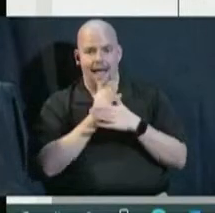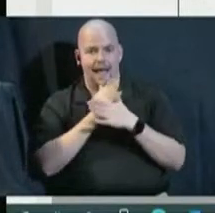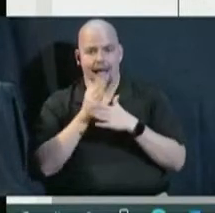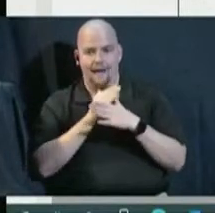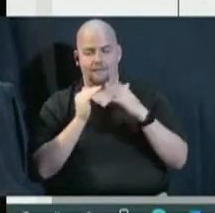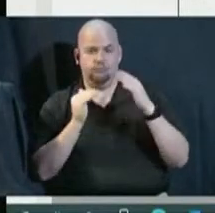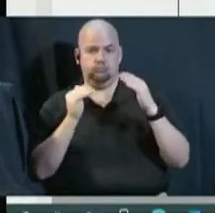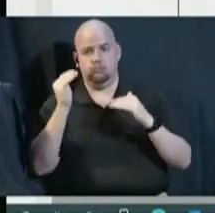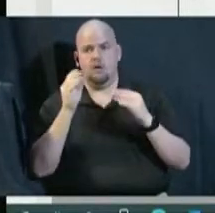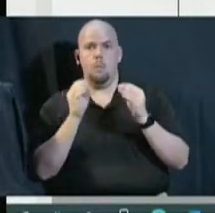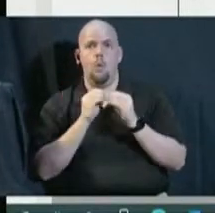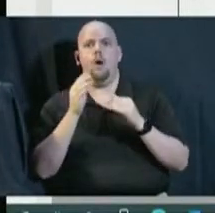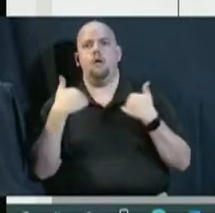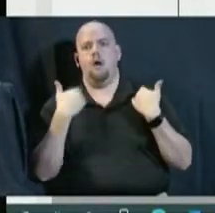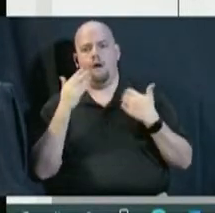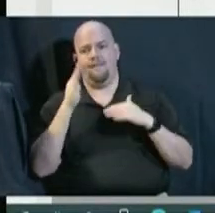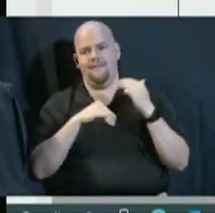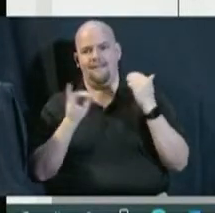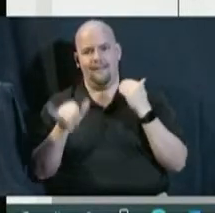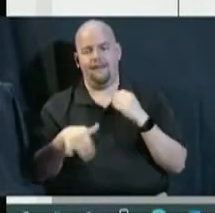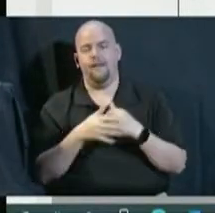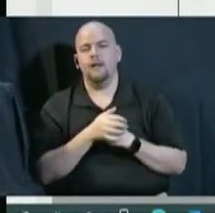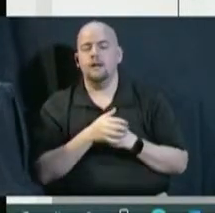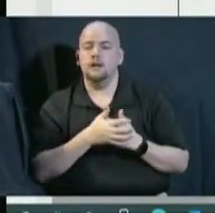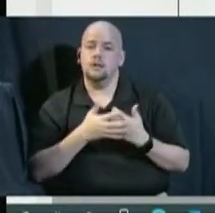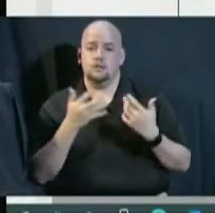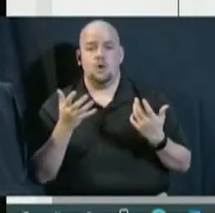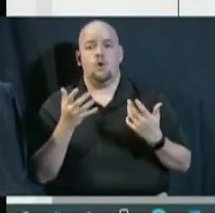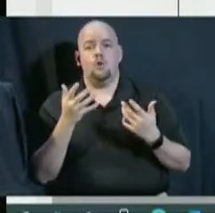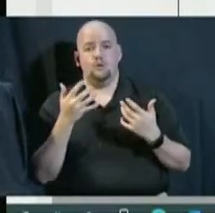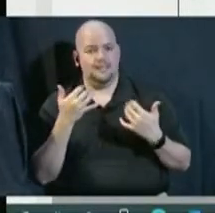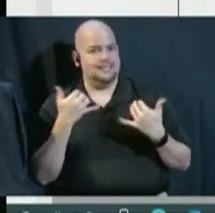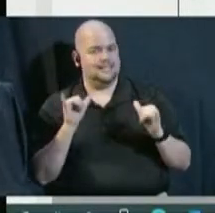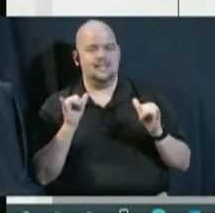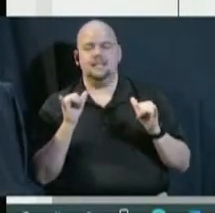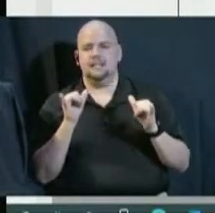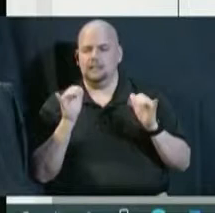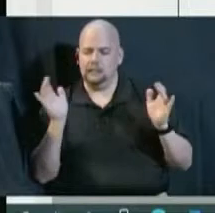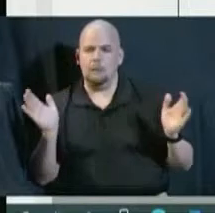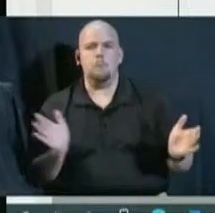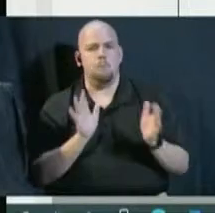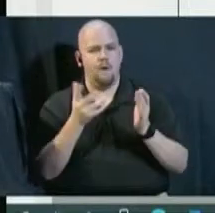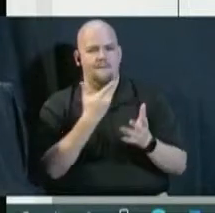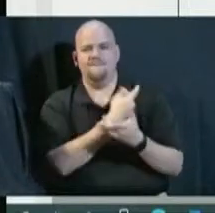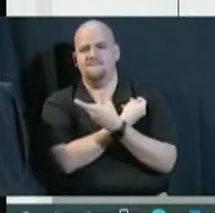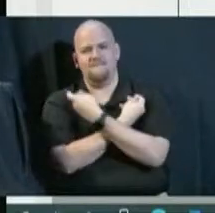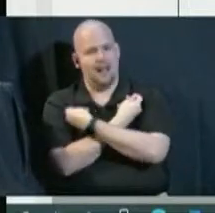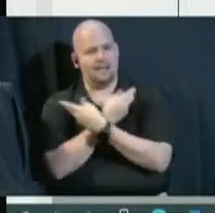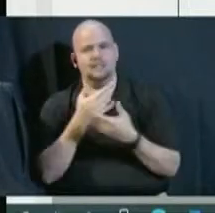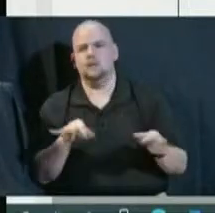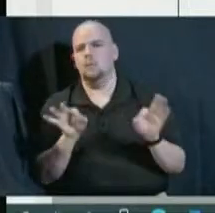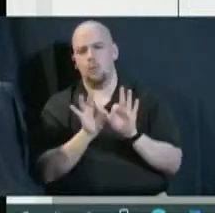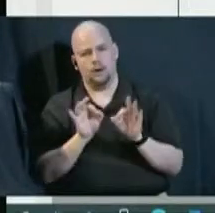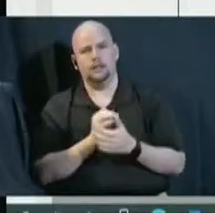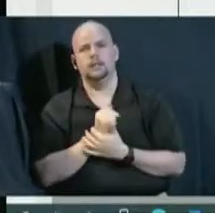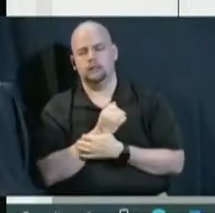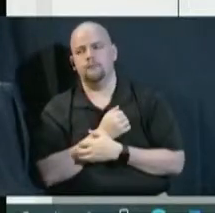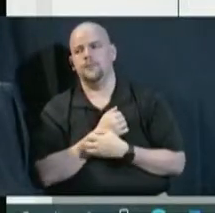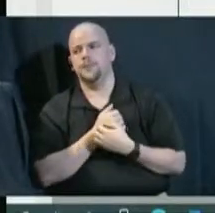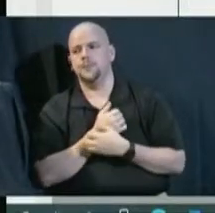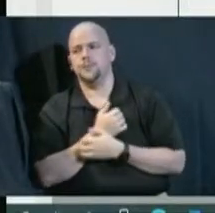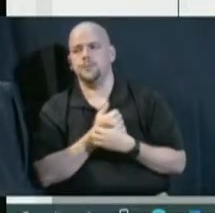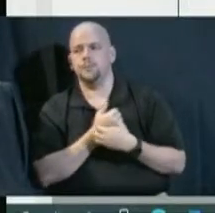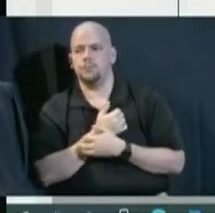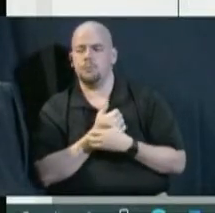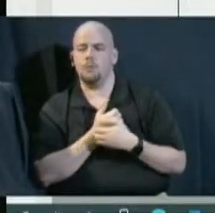that were significantly younger than that. And so still so important to drive home the vaccine message. And then finally,